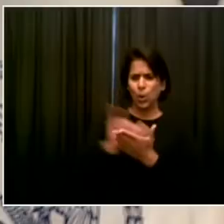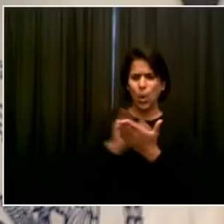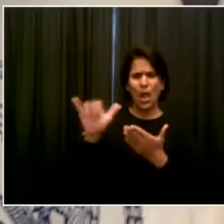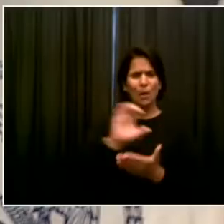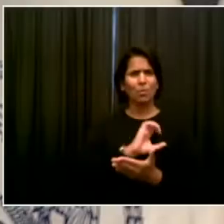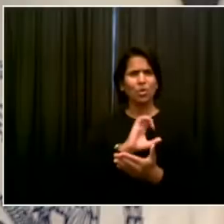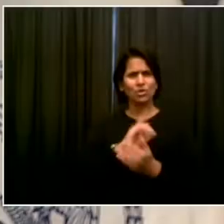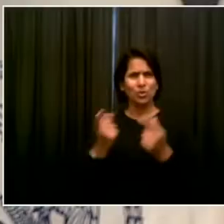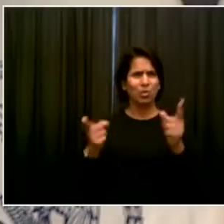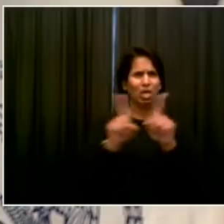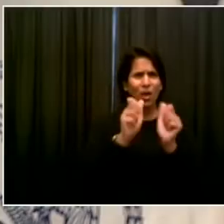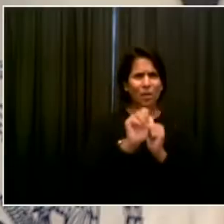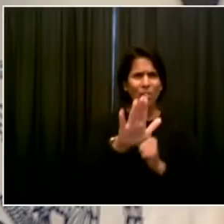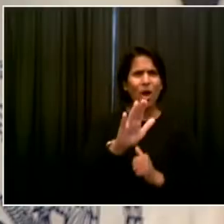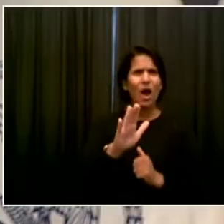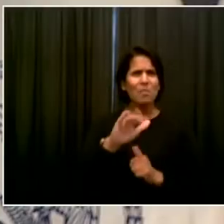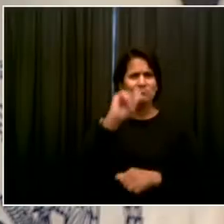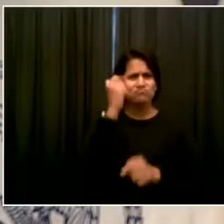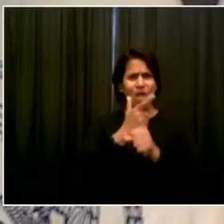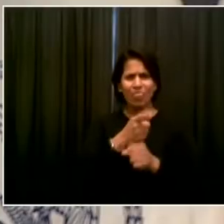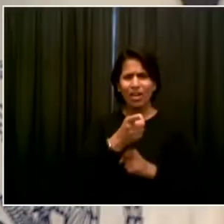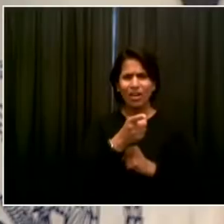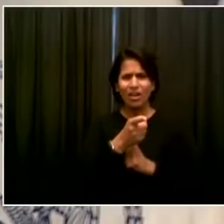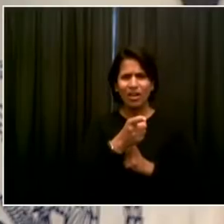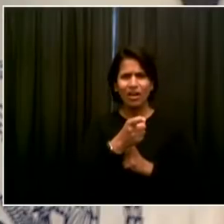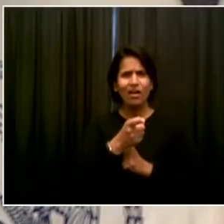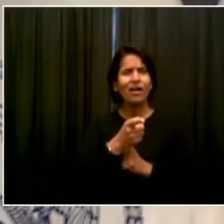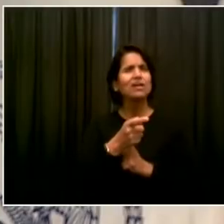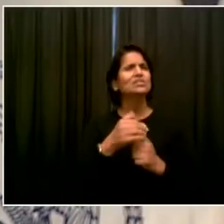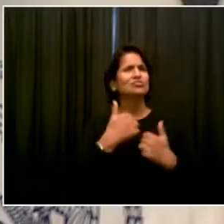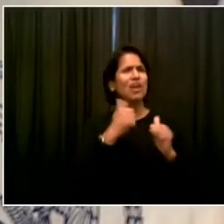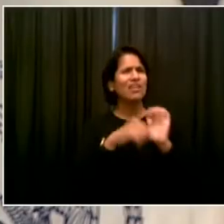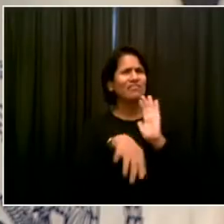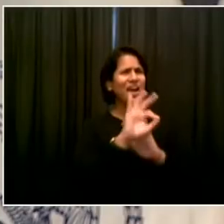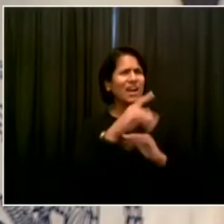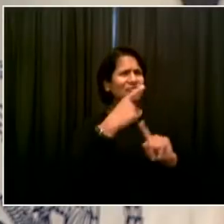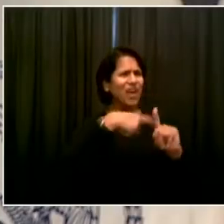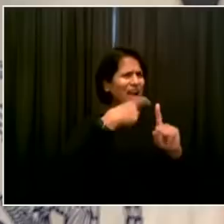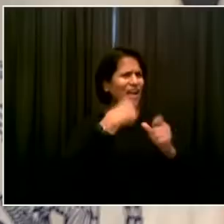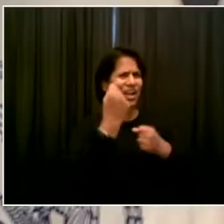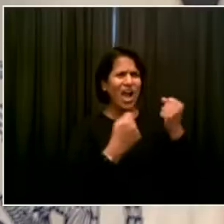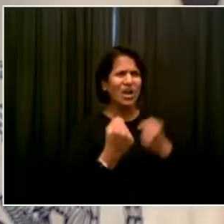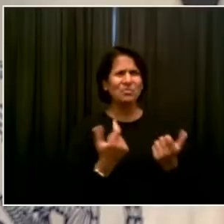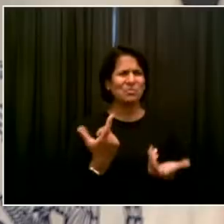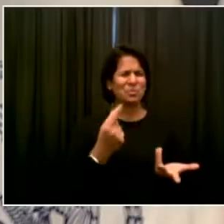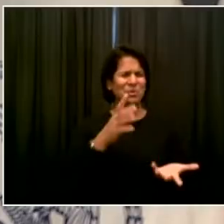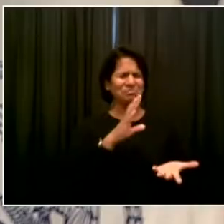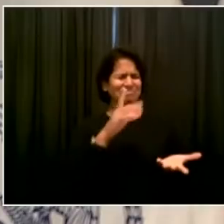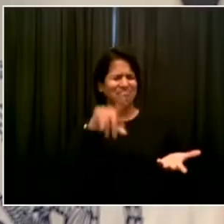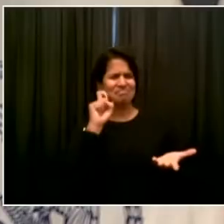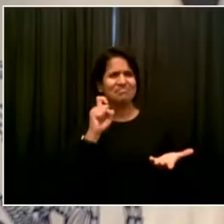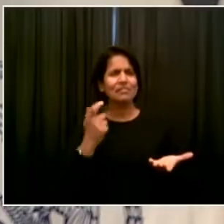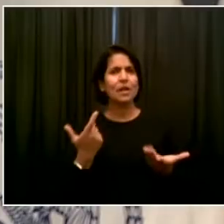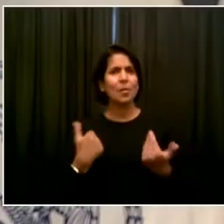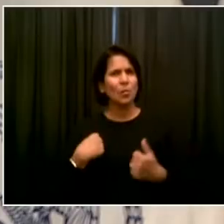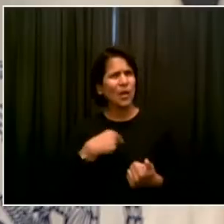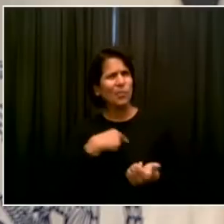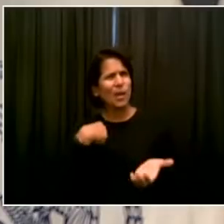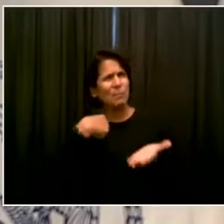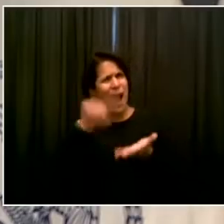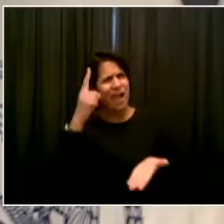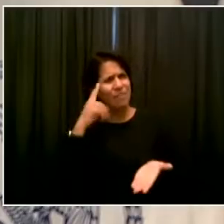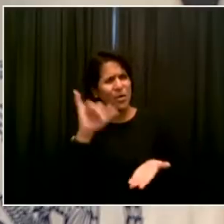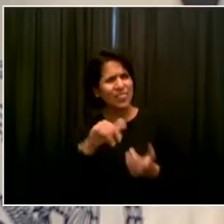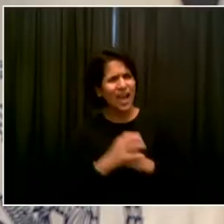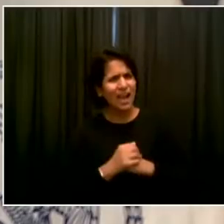you asked that one because it didn't come to mind in the previous question, but now you're asking it. I'll tell you that I have no evidence that ever happened.